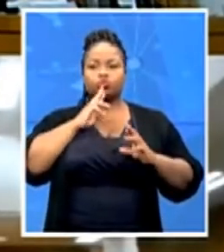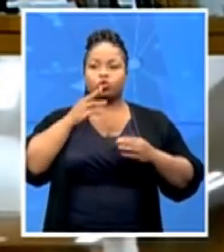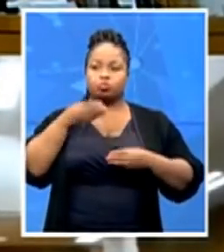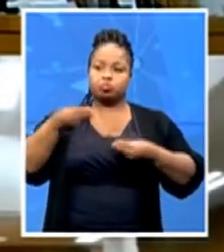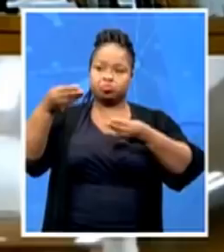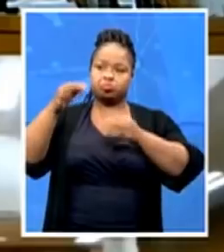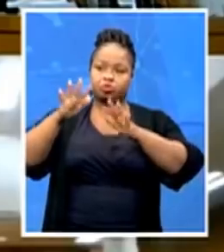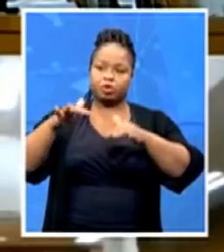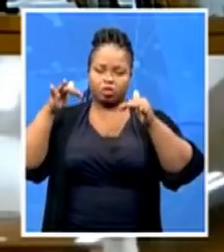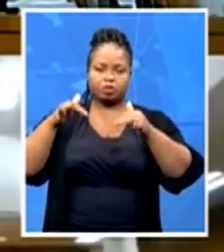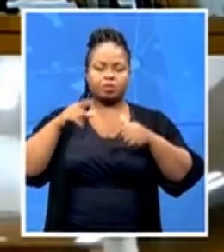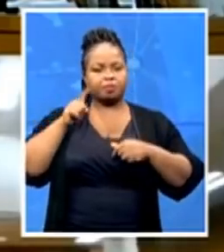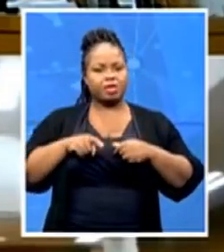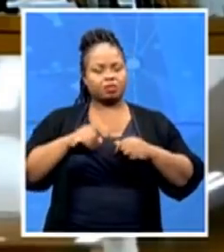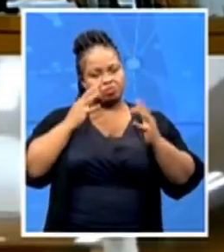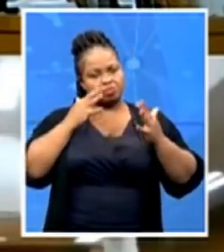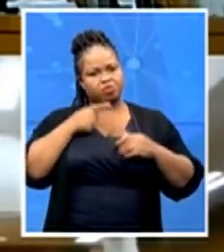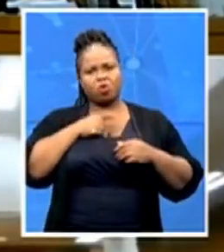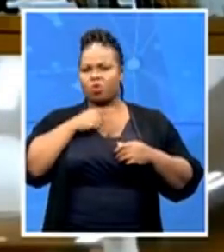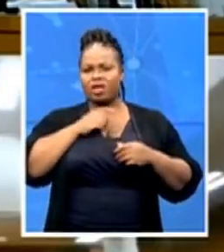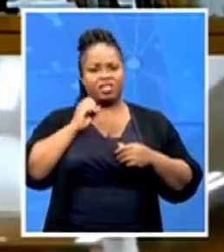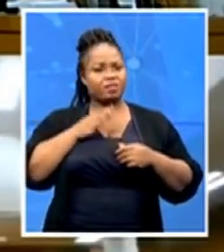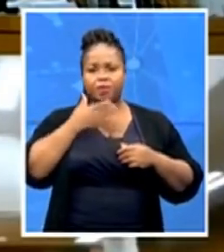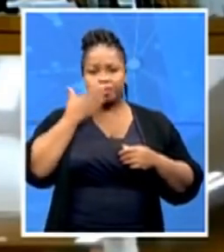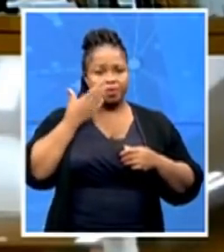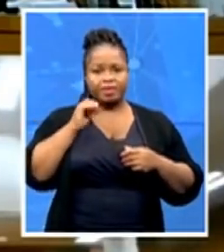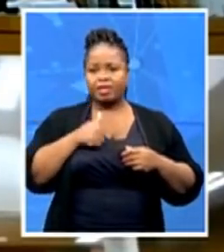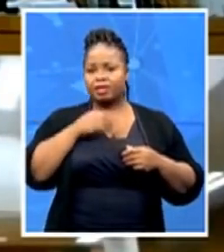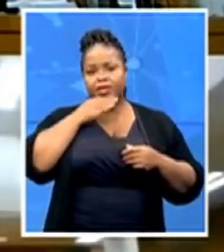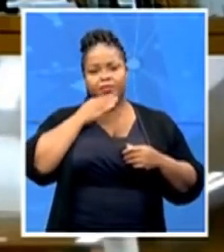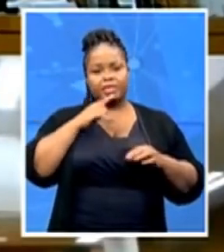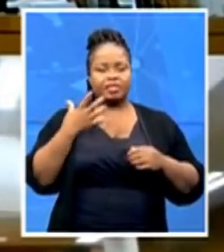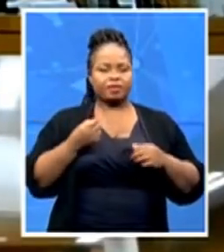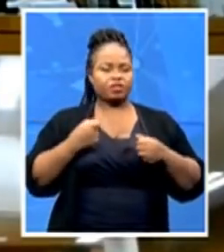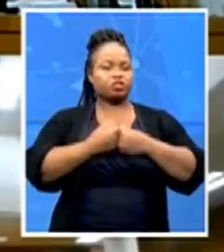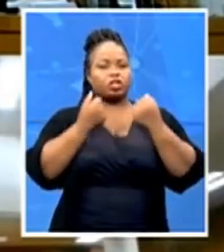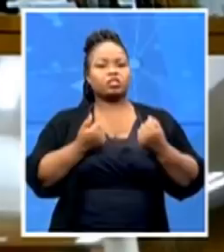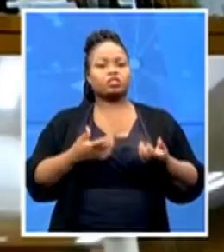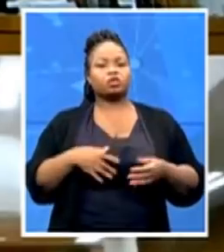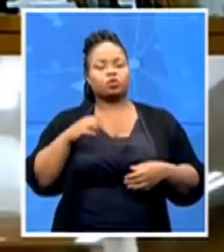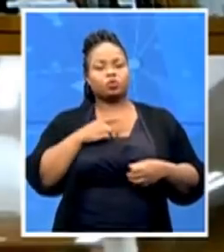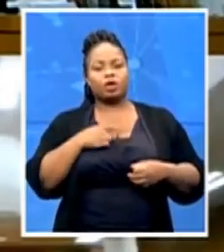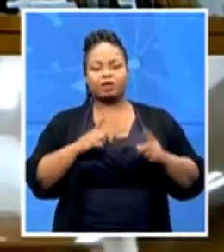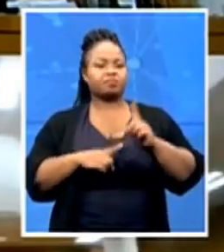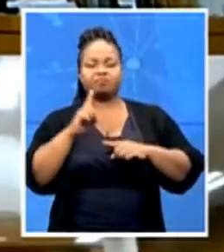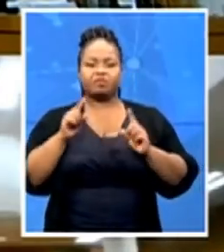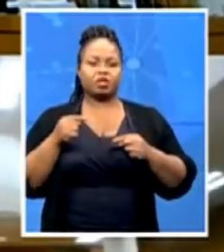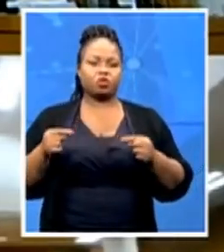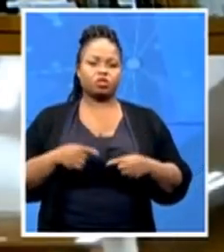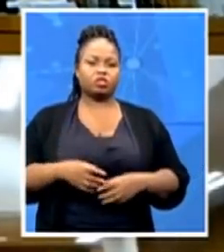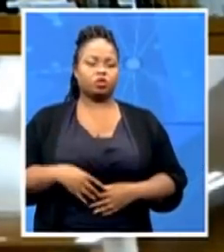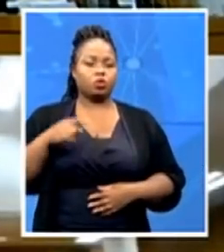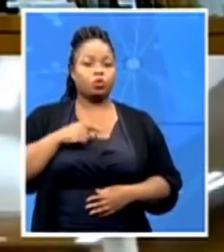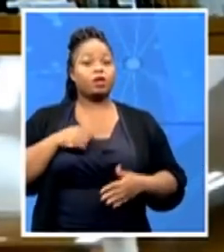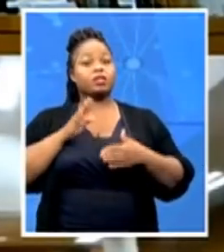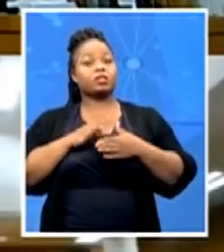aren't, the arbitrariness challenge will succeed for the reasons that the court will know